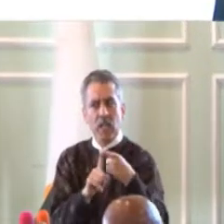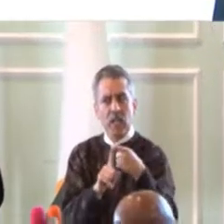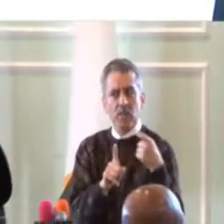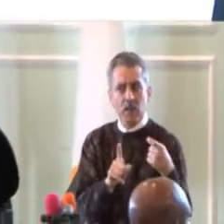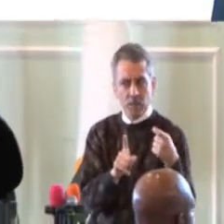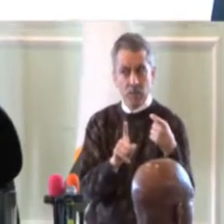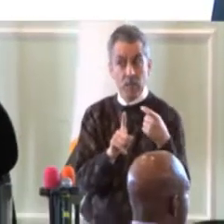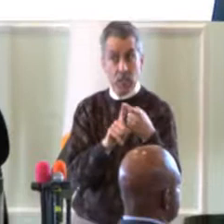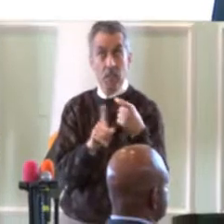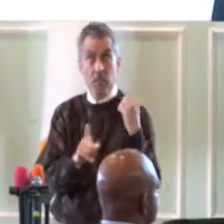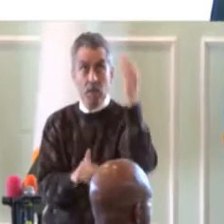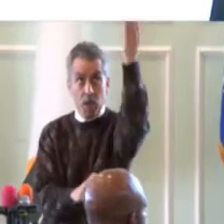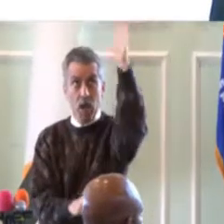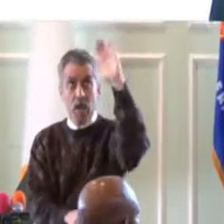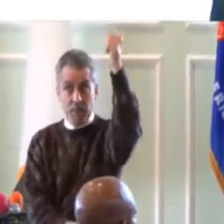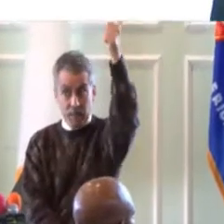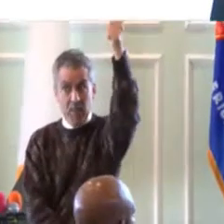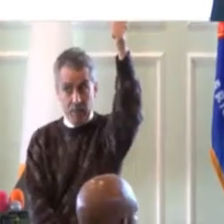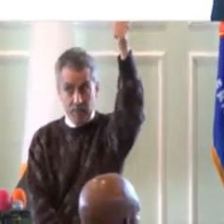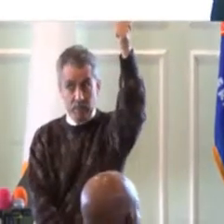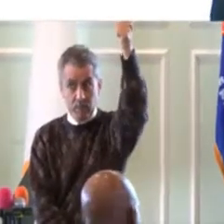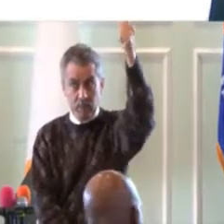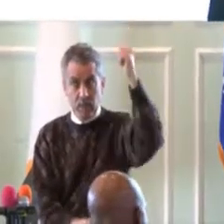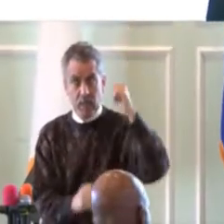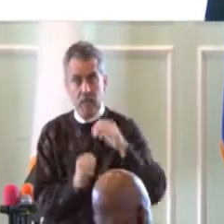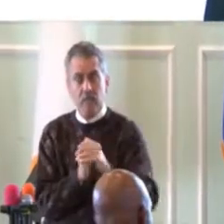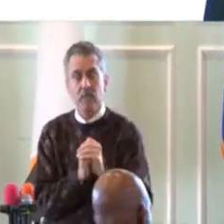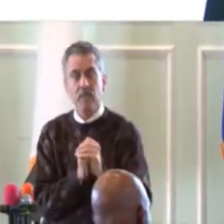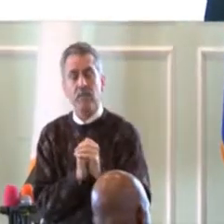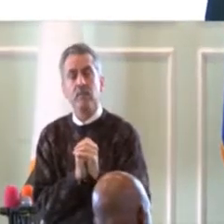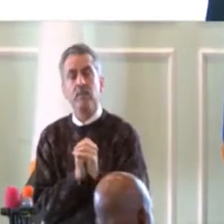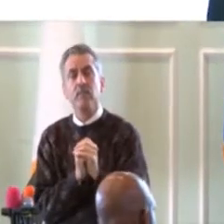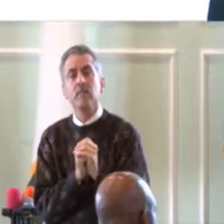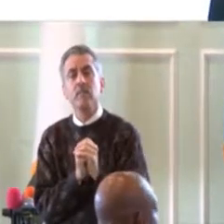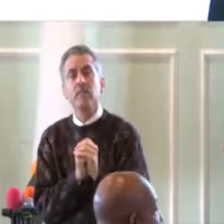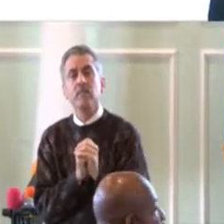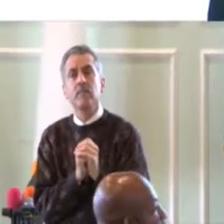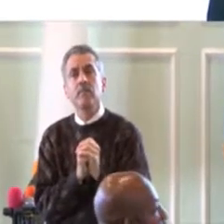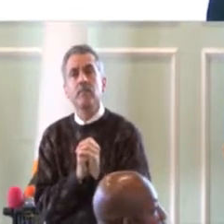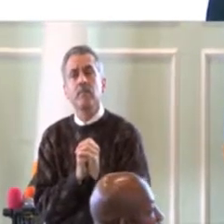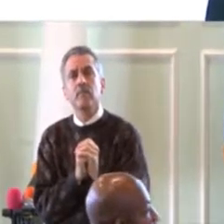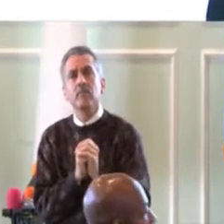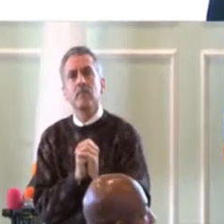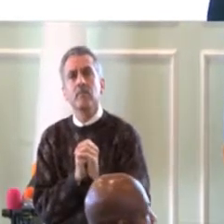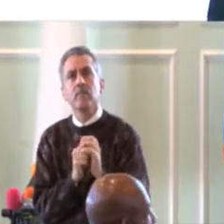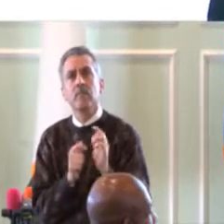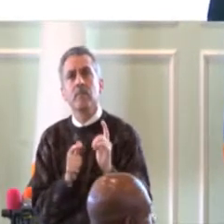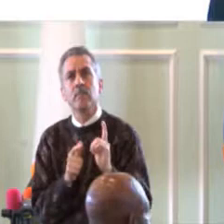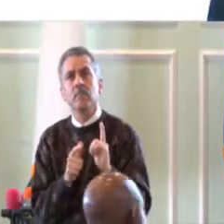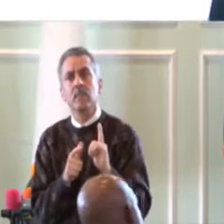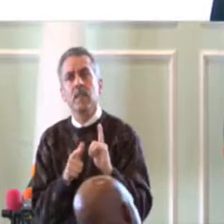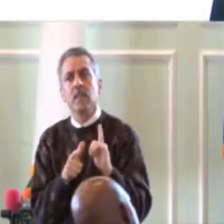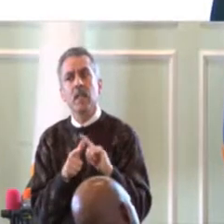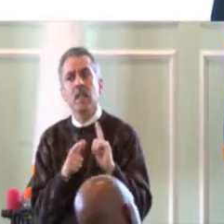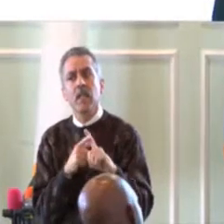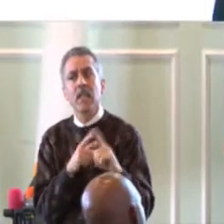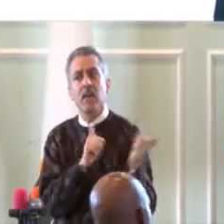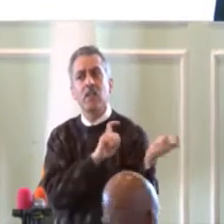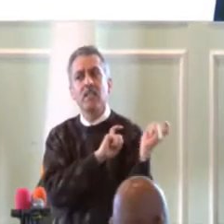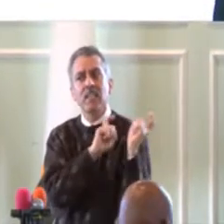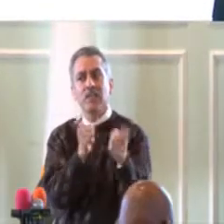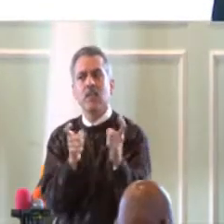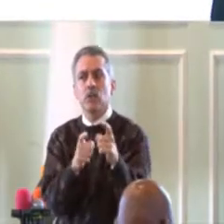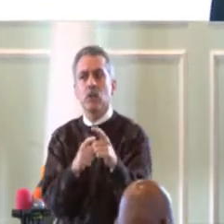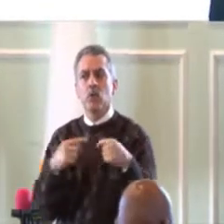God Himself, as far as where that tithes goes to, is to the Levi tribe. That has been extended today, where